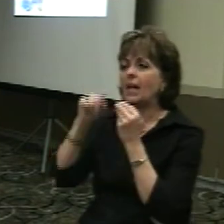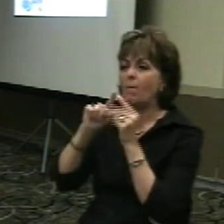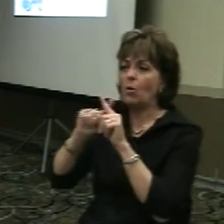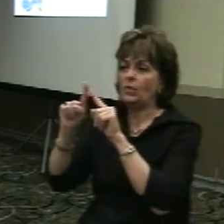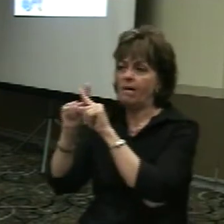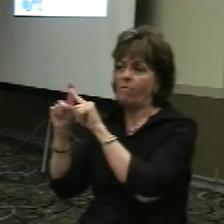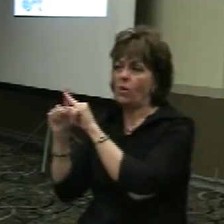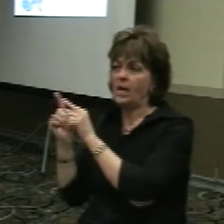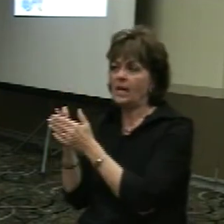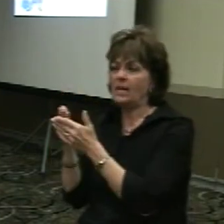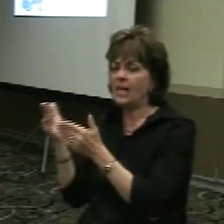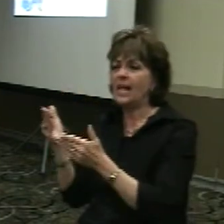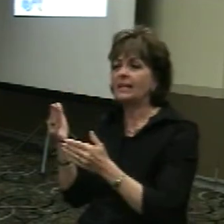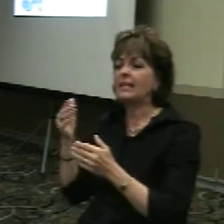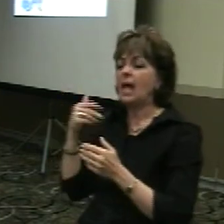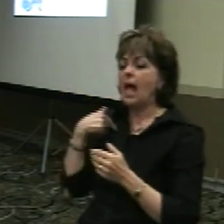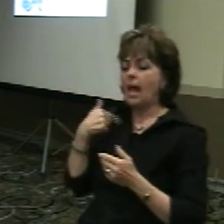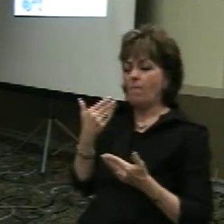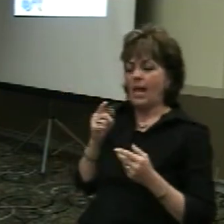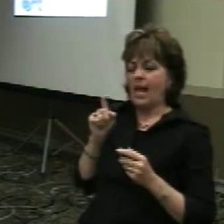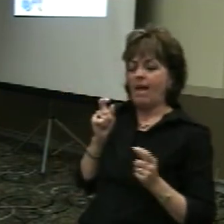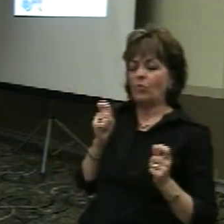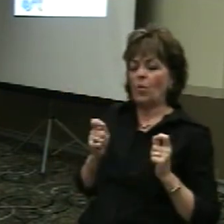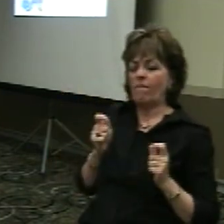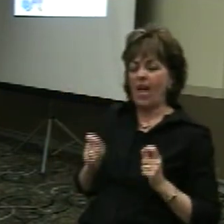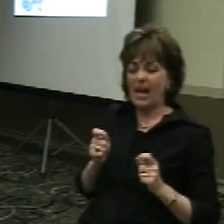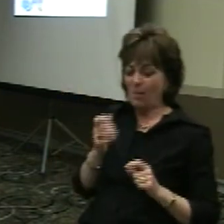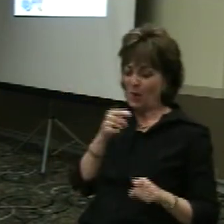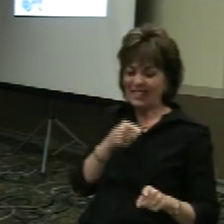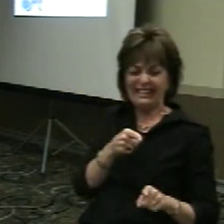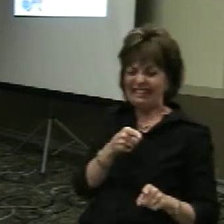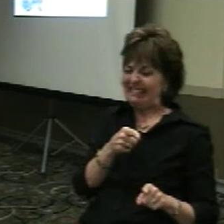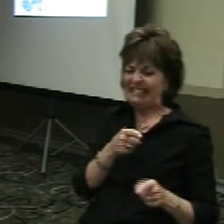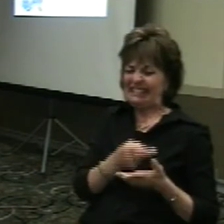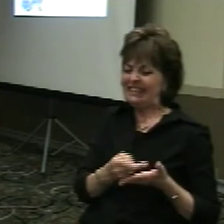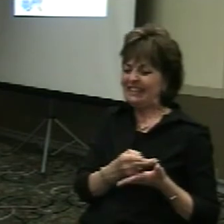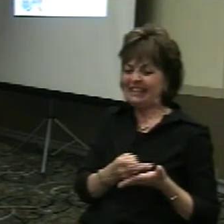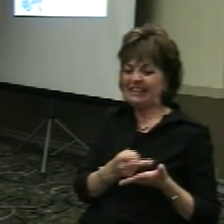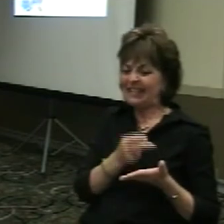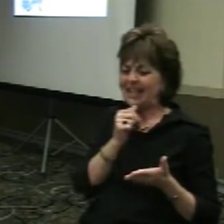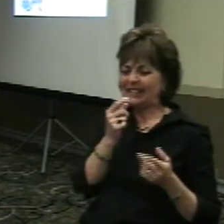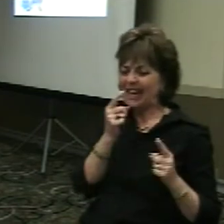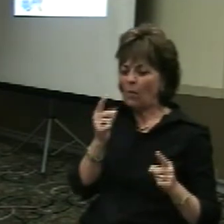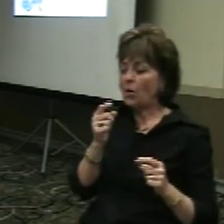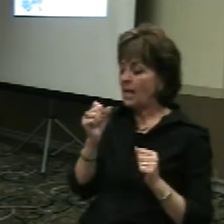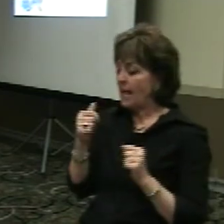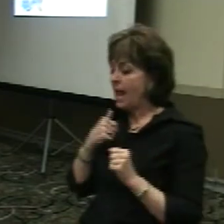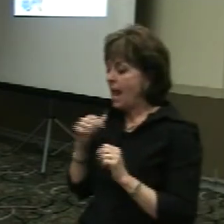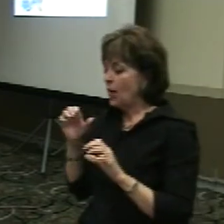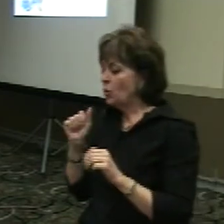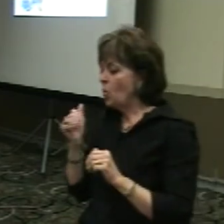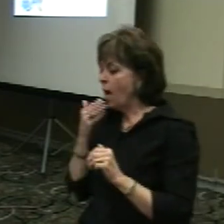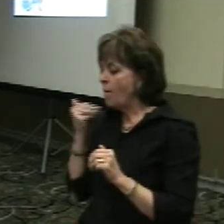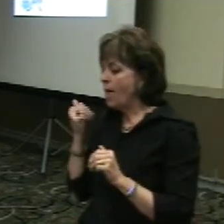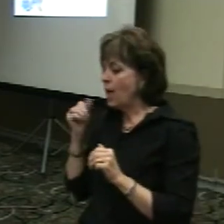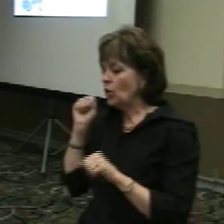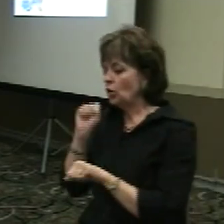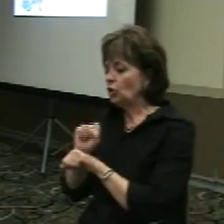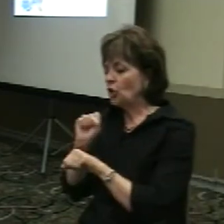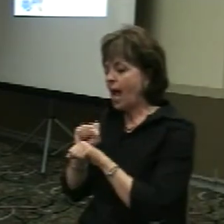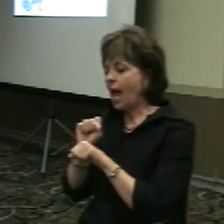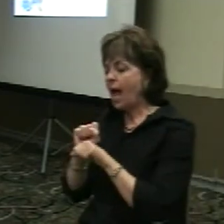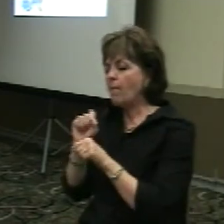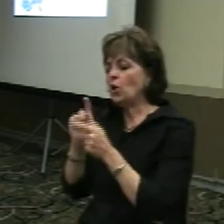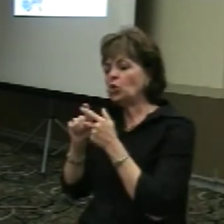things, I may have to refine this. As I've seen it's not working, can I do a better job of identifying what actually triggers the child wanting to